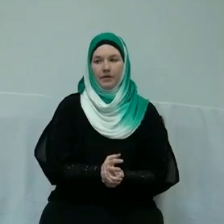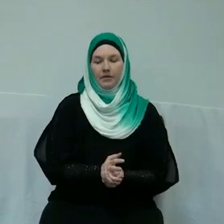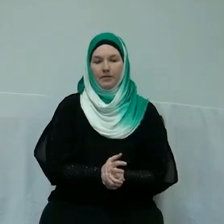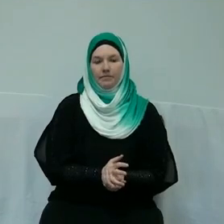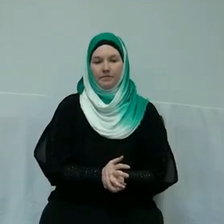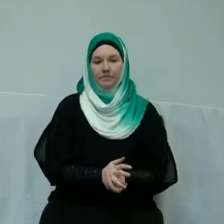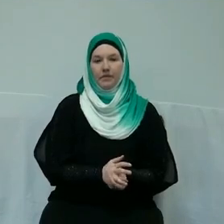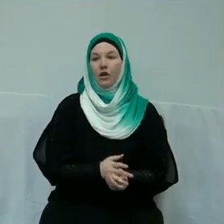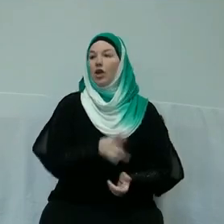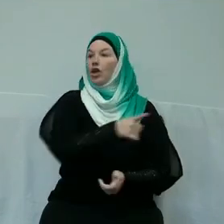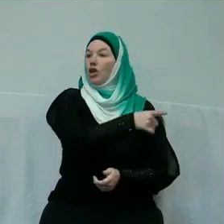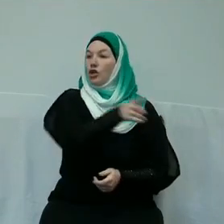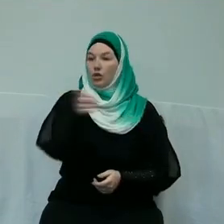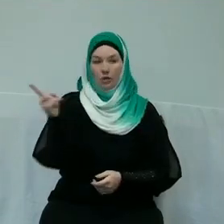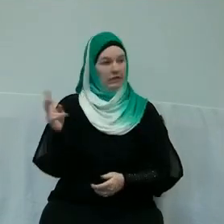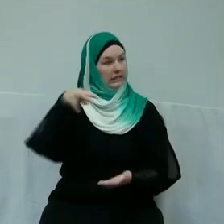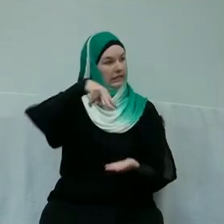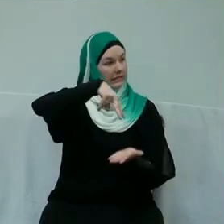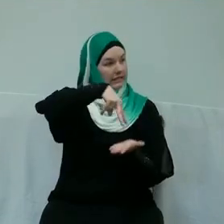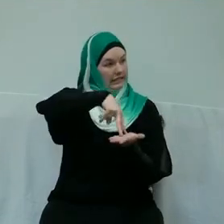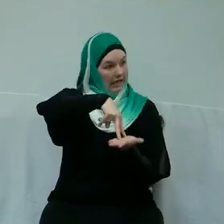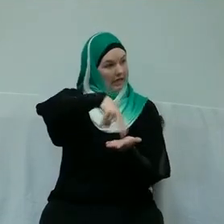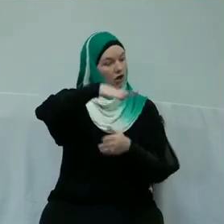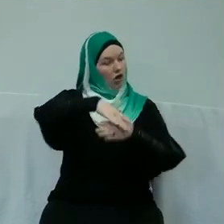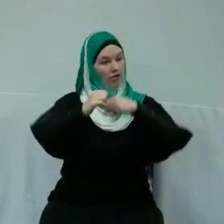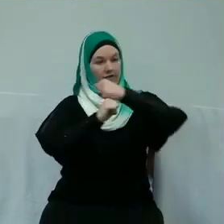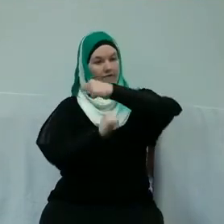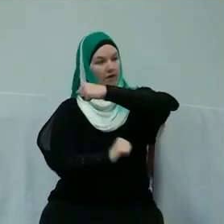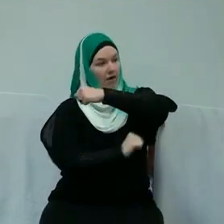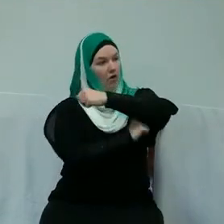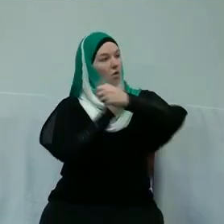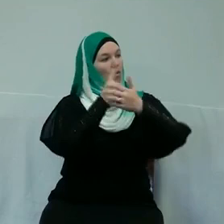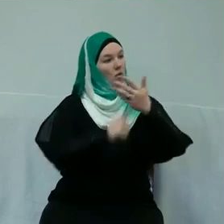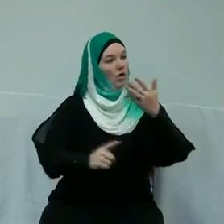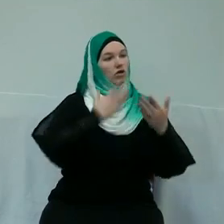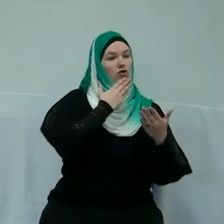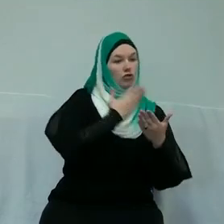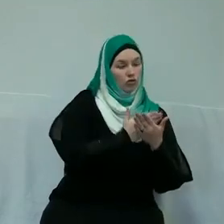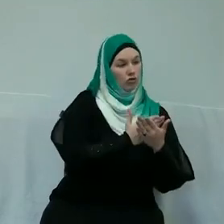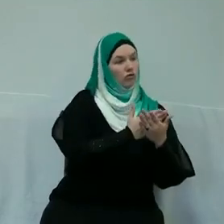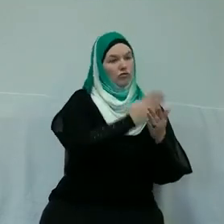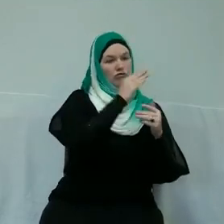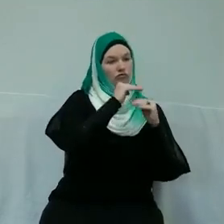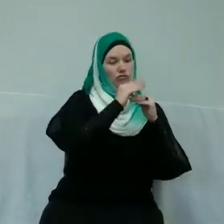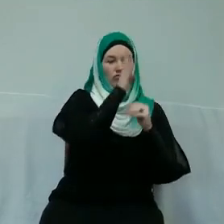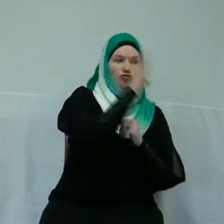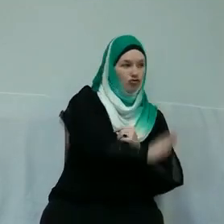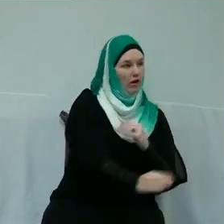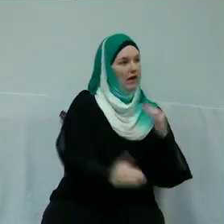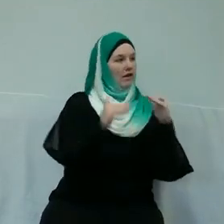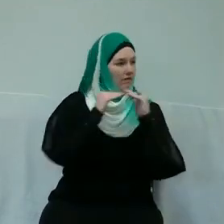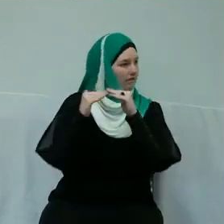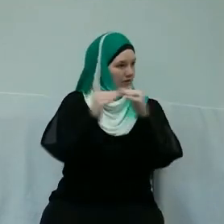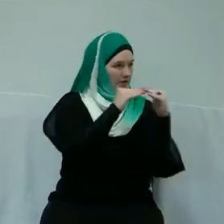standing on the foundation of what is just, what is stable, what is straight and